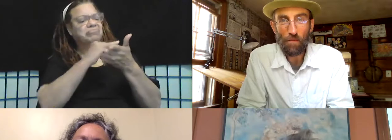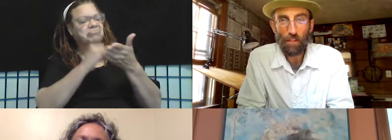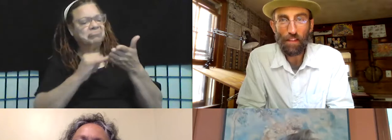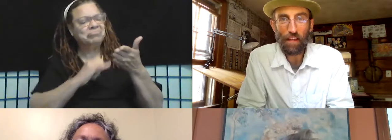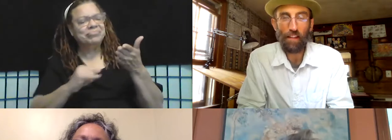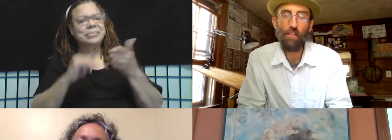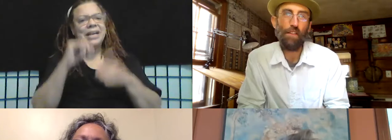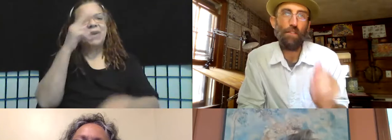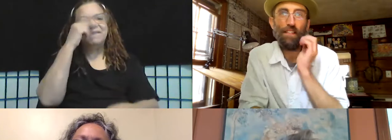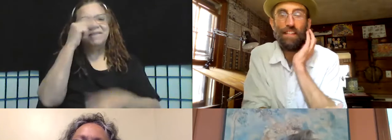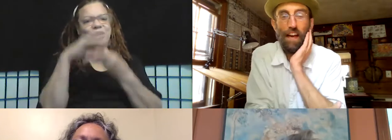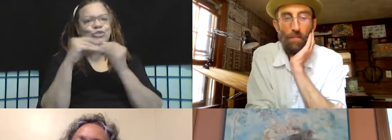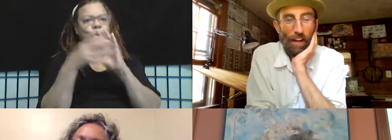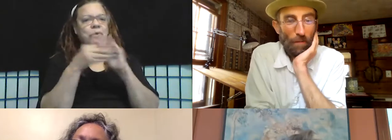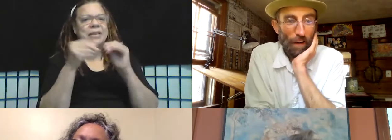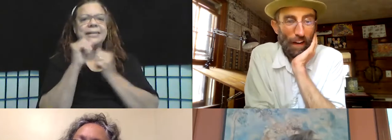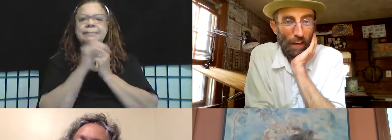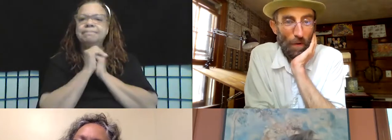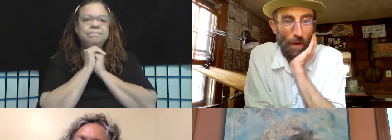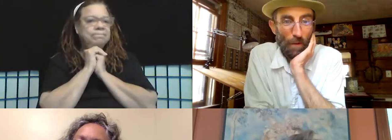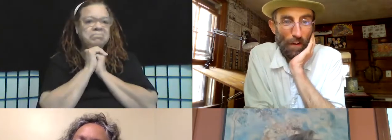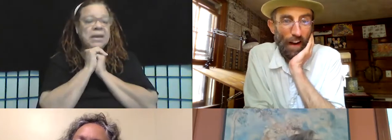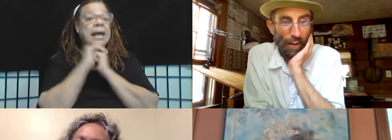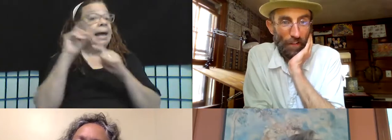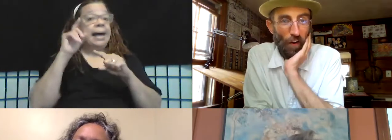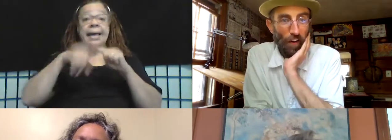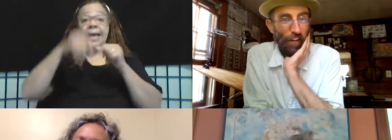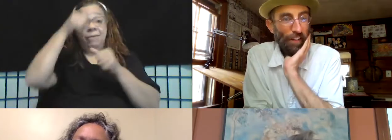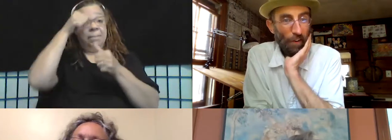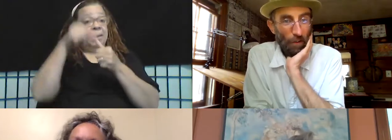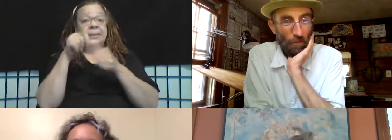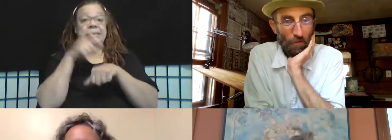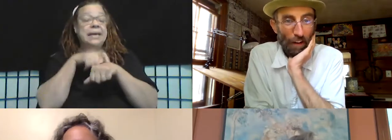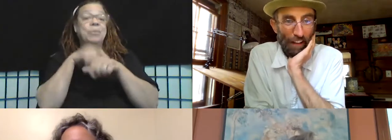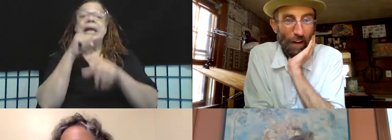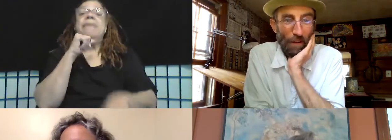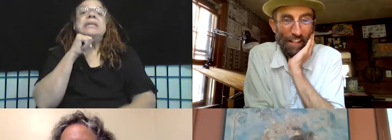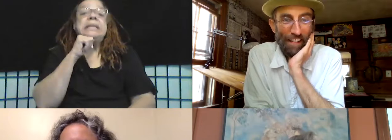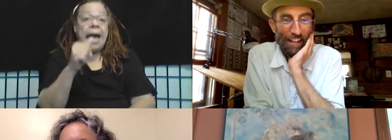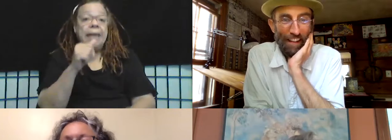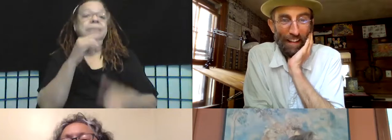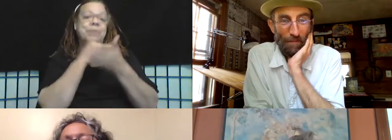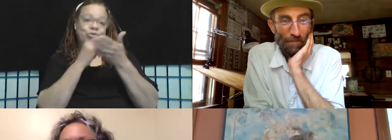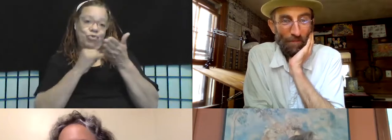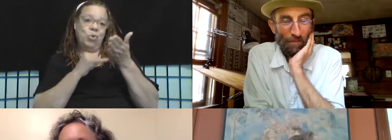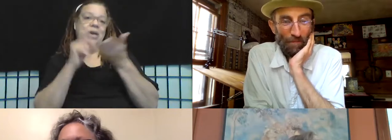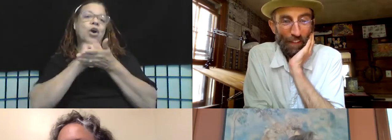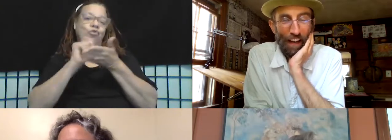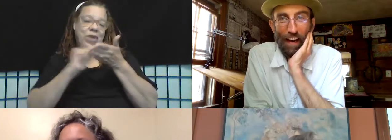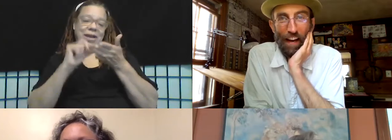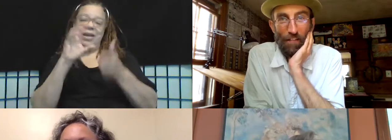I don't think there isn't a time, Diane, when I could remember not drawing or writing comics. Um,